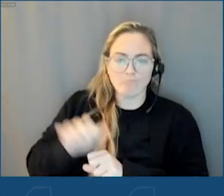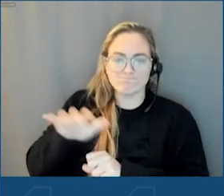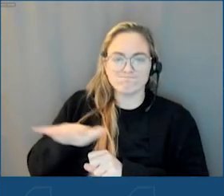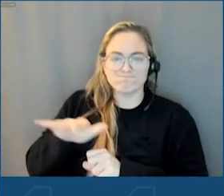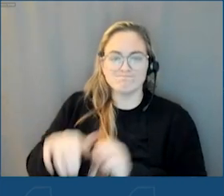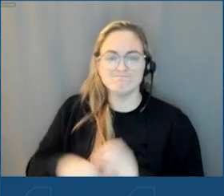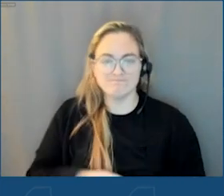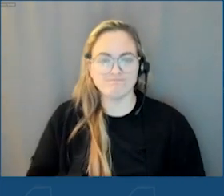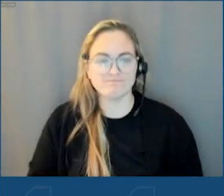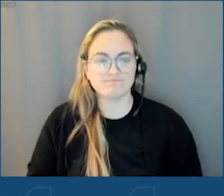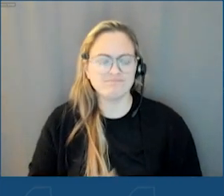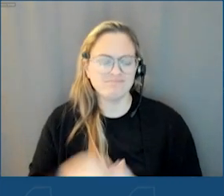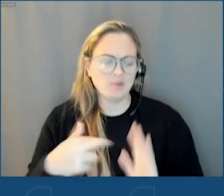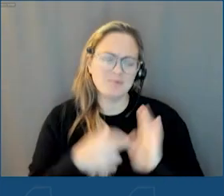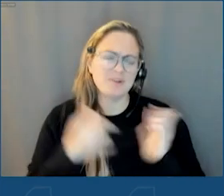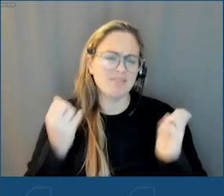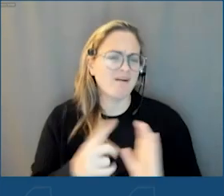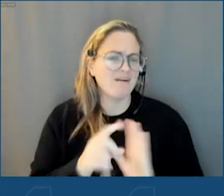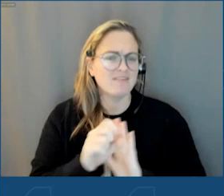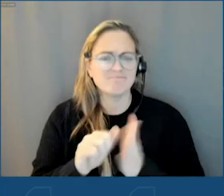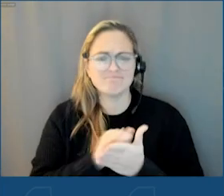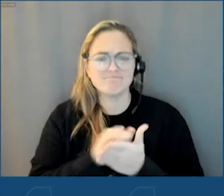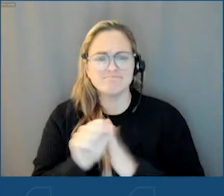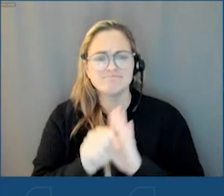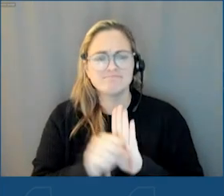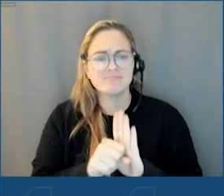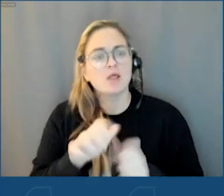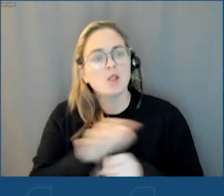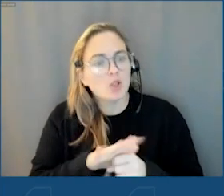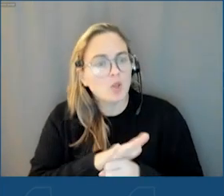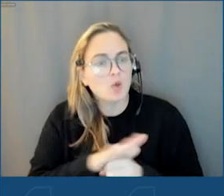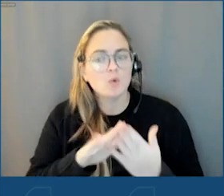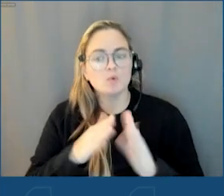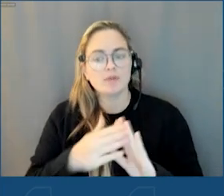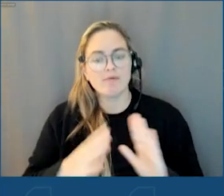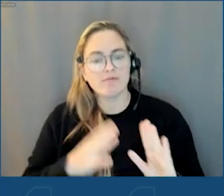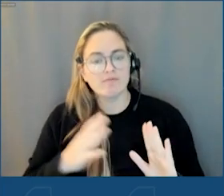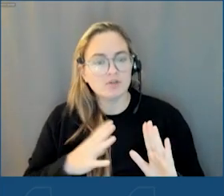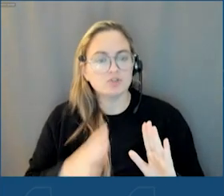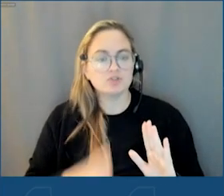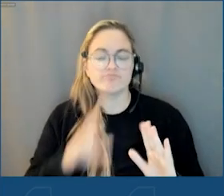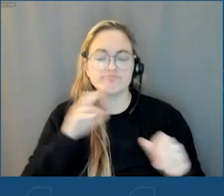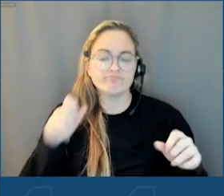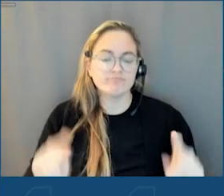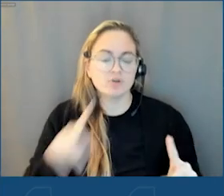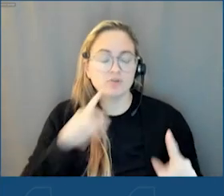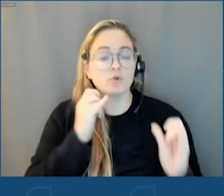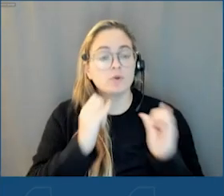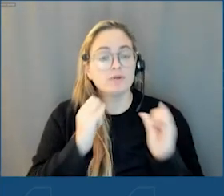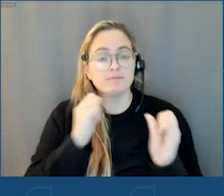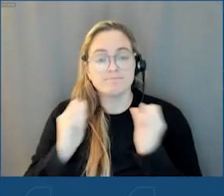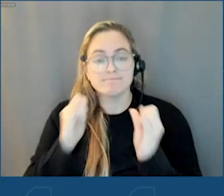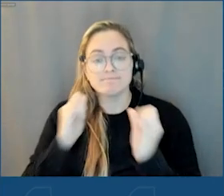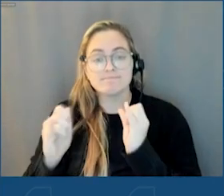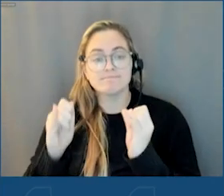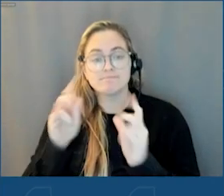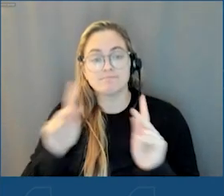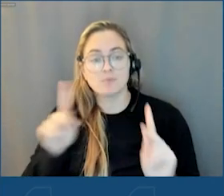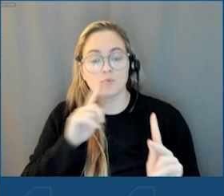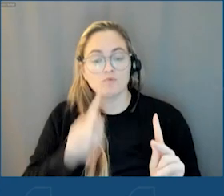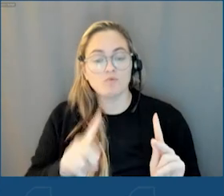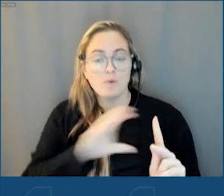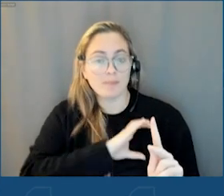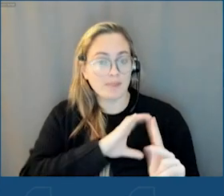a lot of upstate New York, and I also, as a local town official, had the privilege of interviewing candidates for police